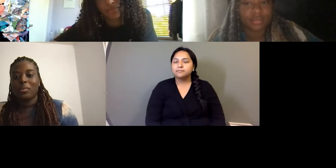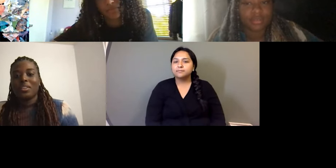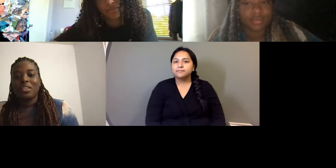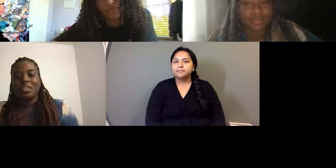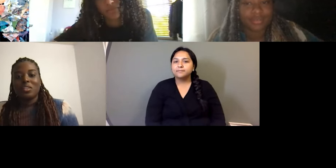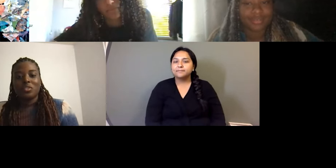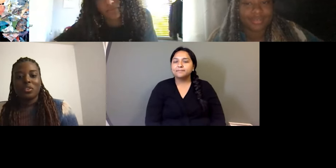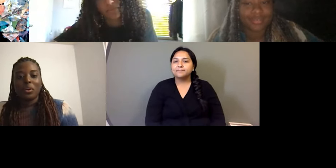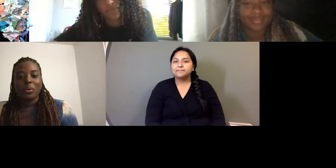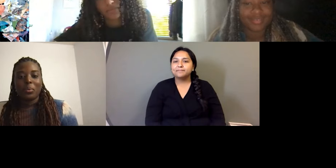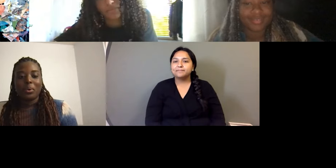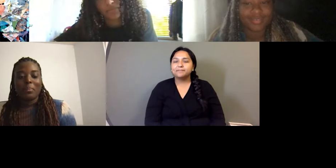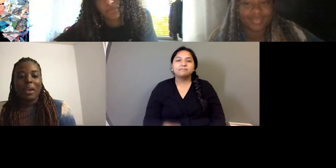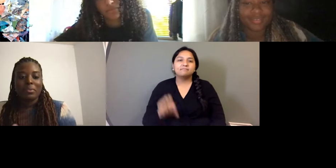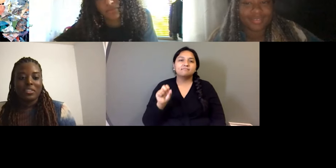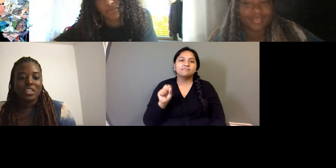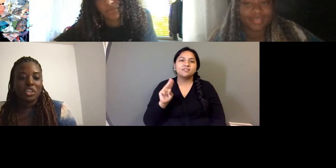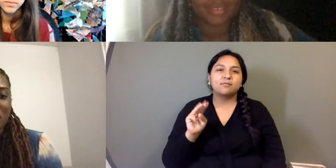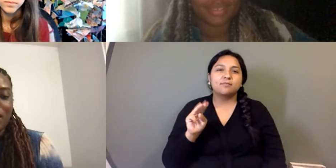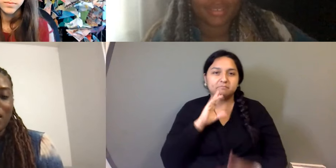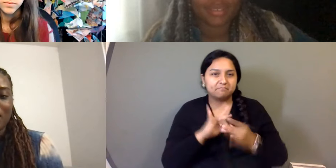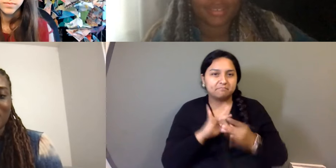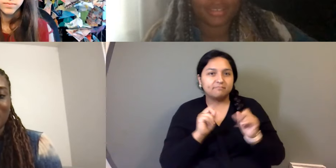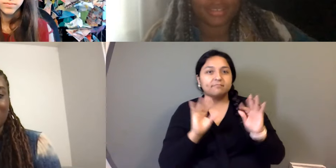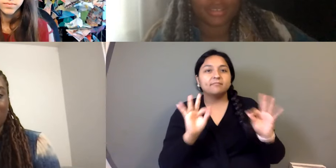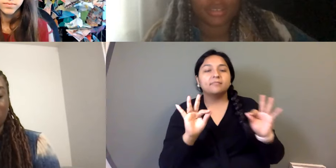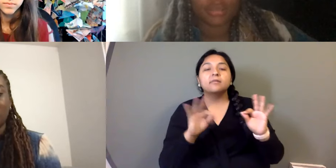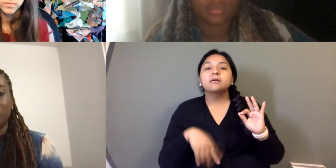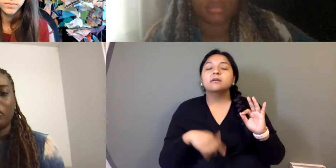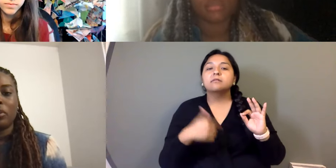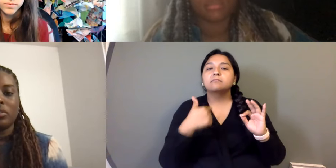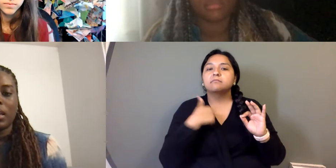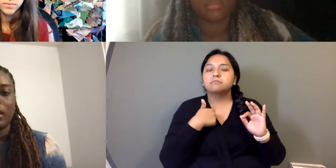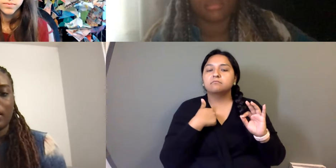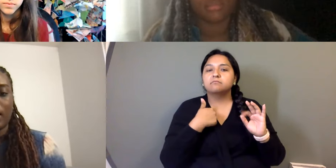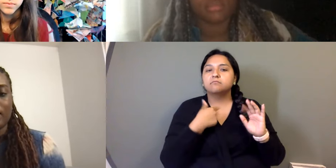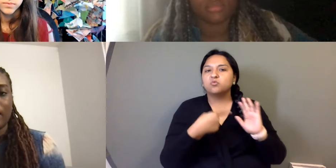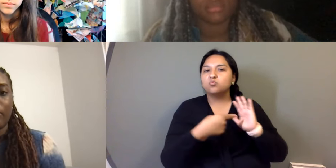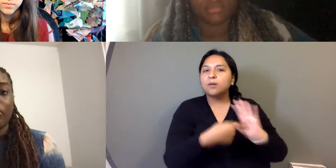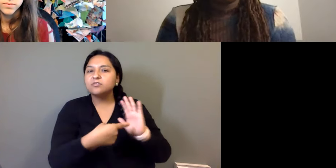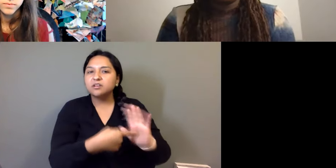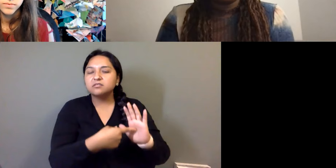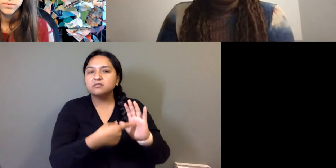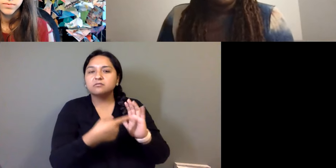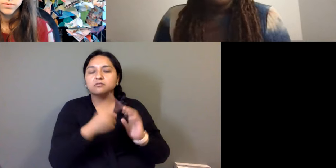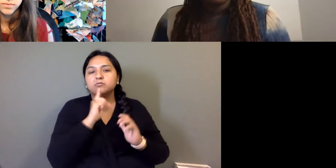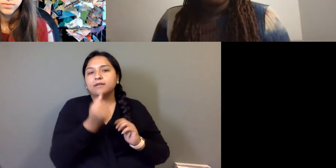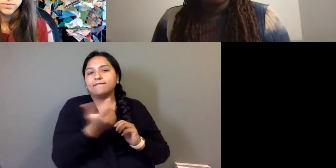Okay, cool. So my representation consists of just a few photos. I think I sent in three.